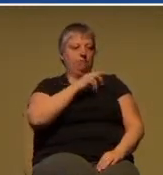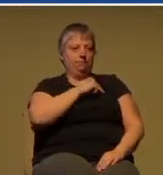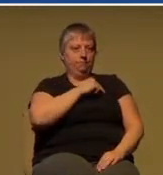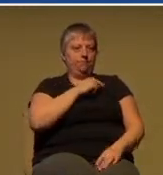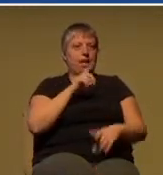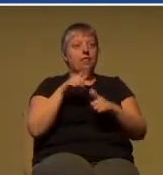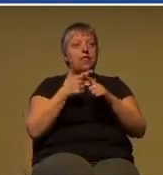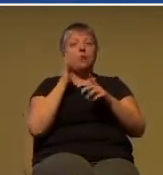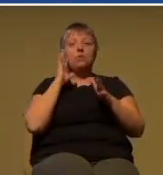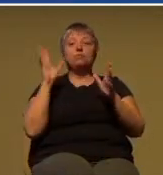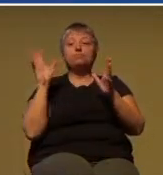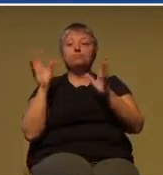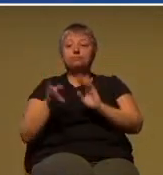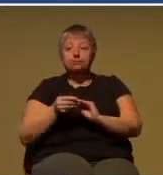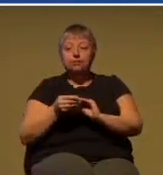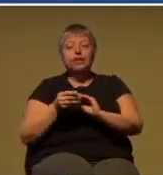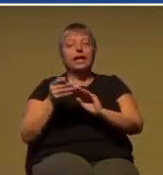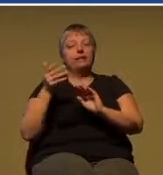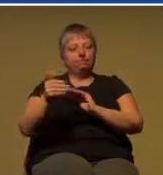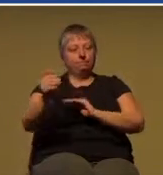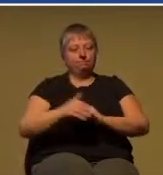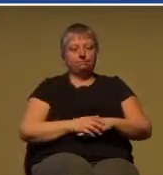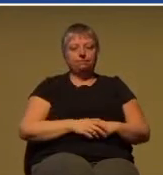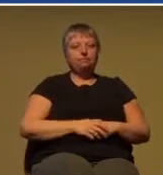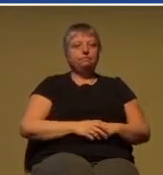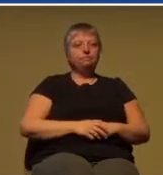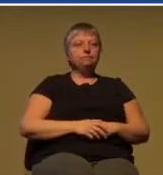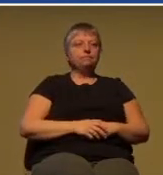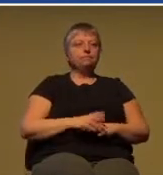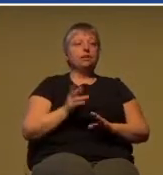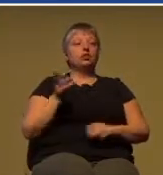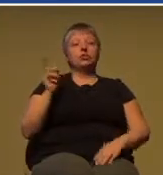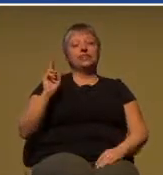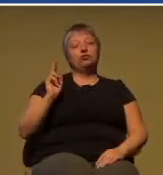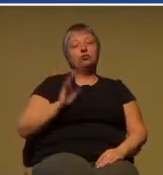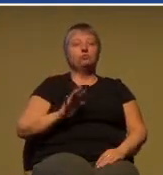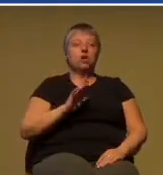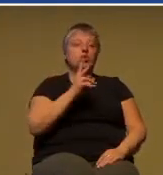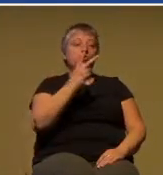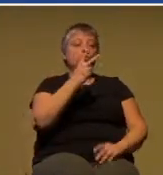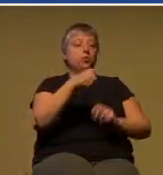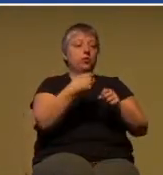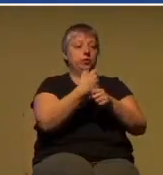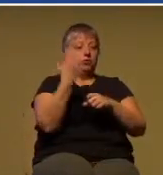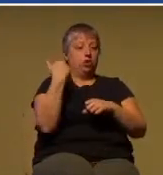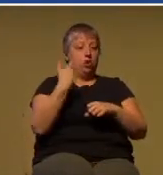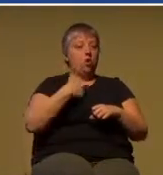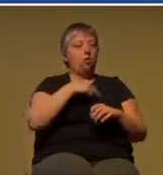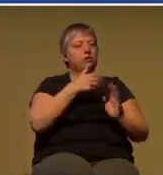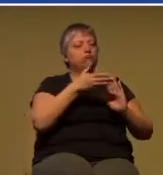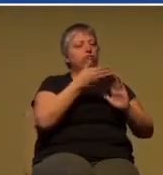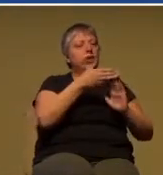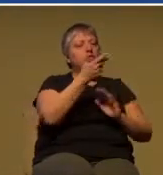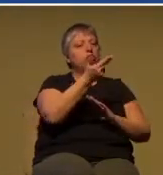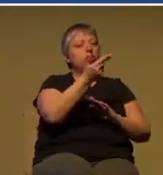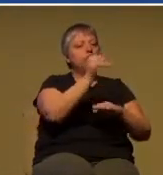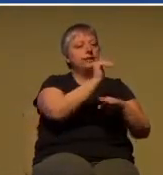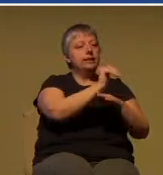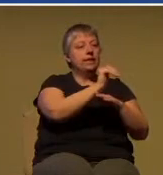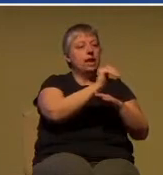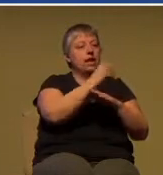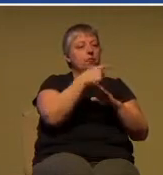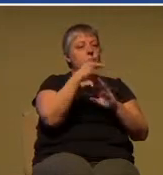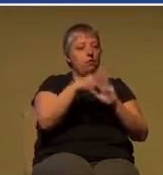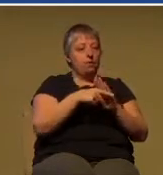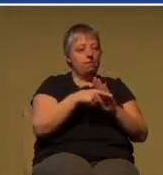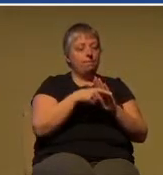on. So the history of this is, about 2 years ago, we were running a Thursday night midweek program